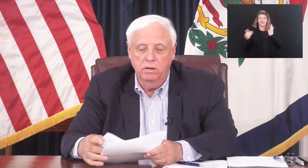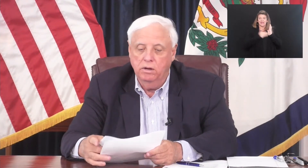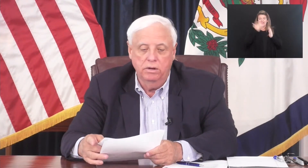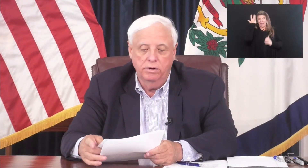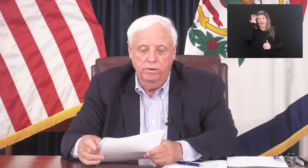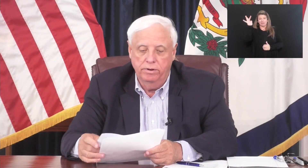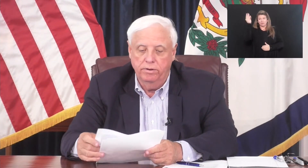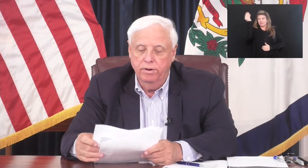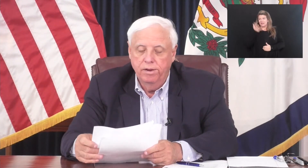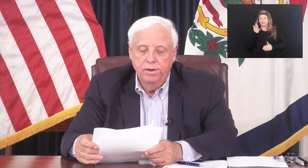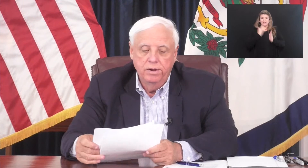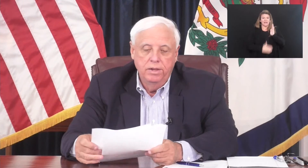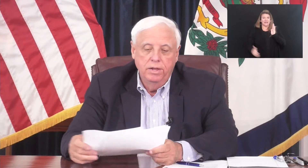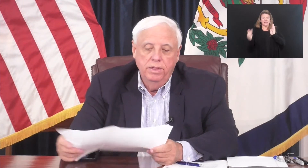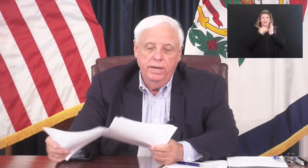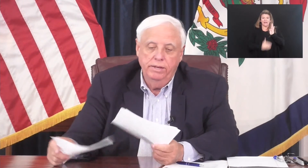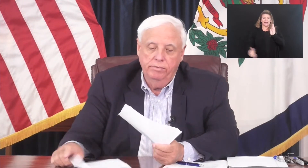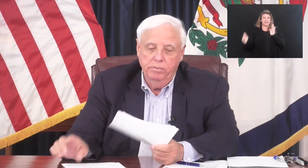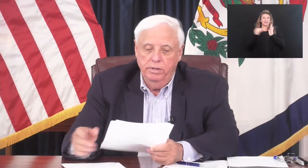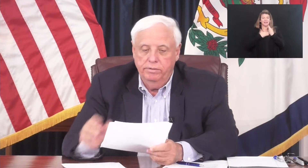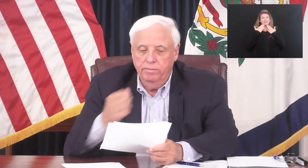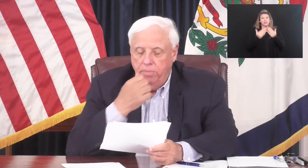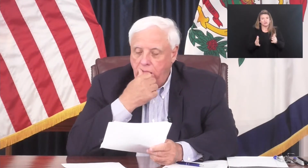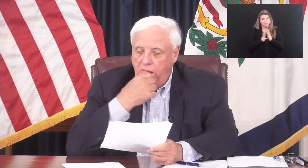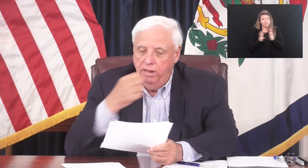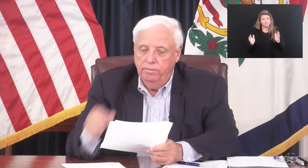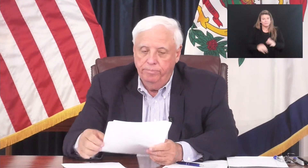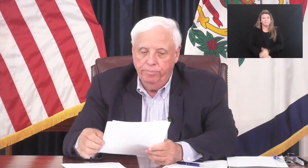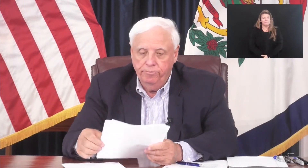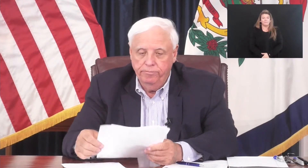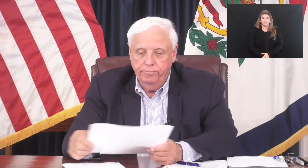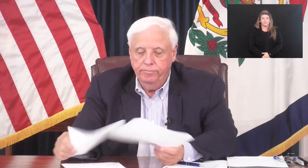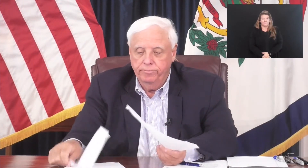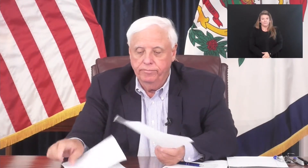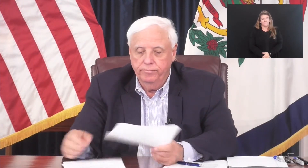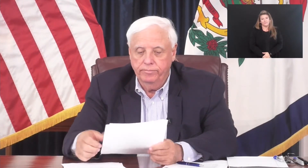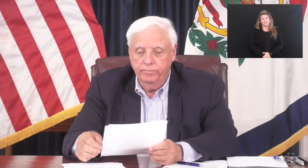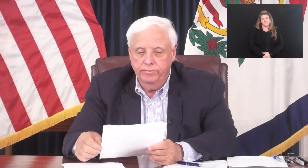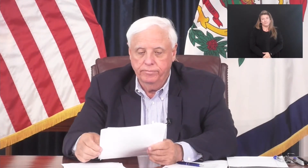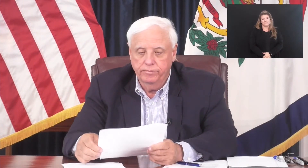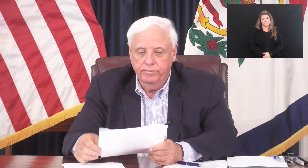us on and on and on. Thank you so much.